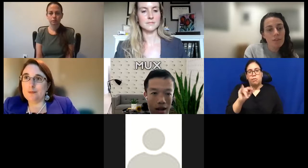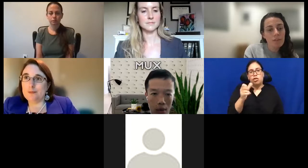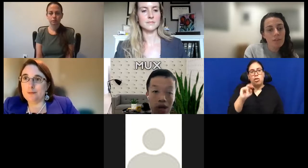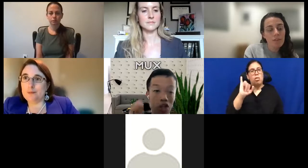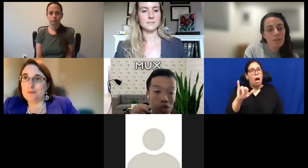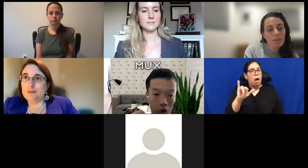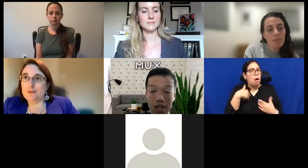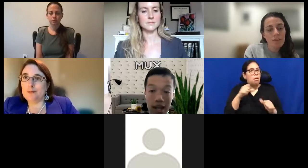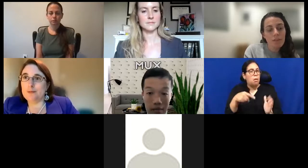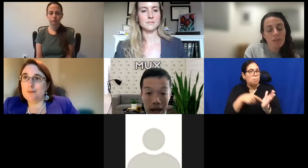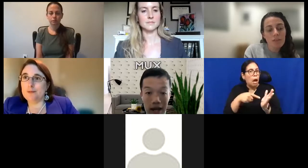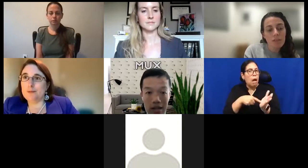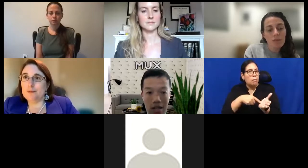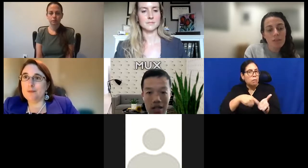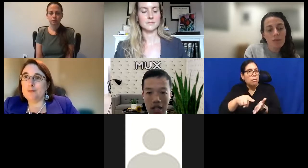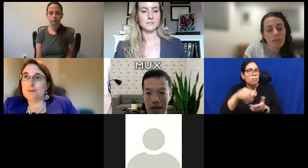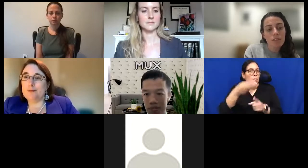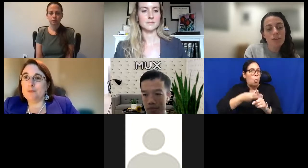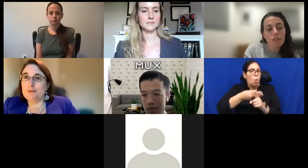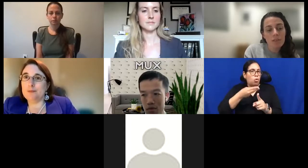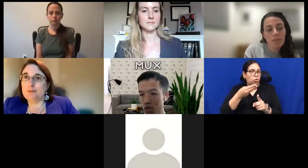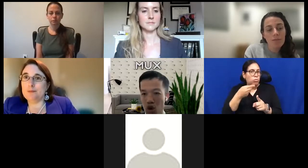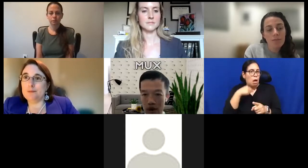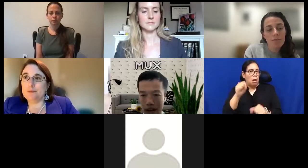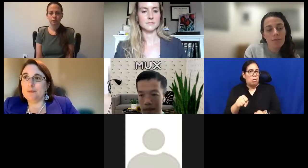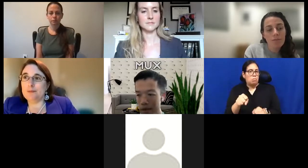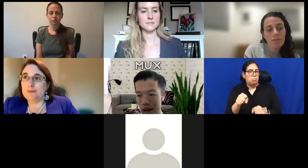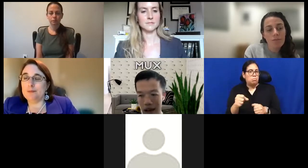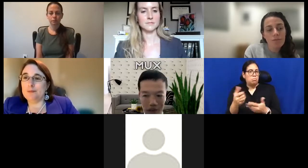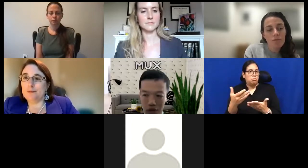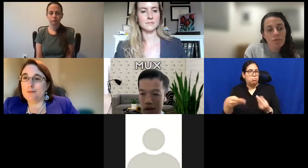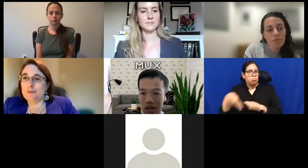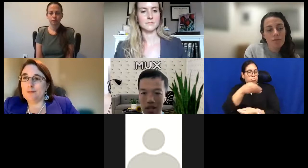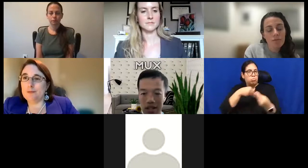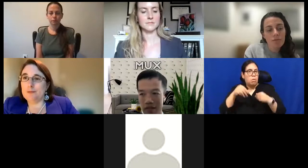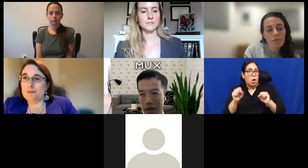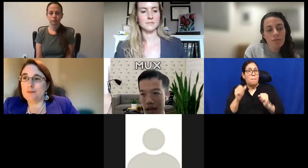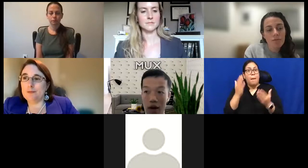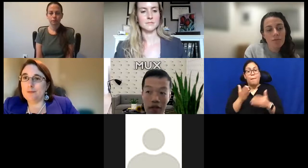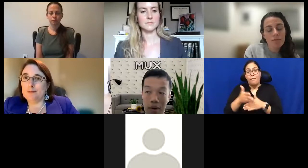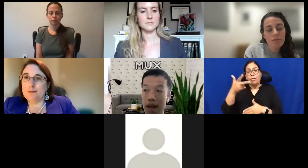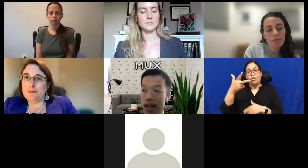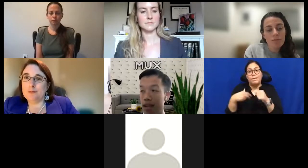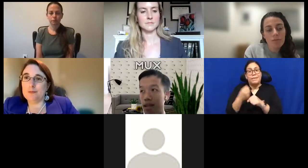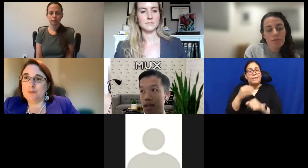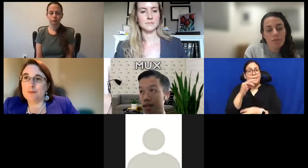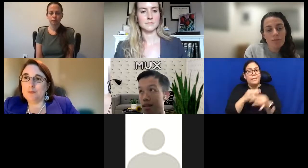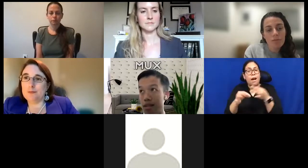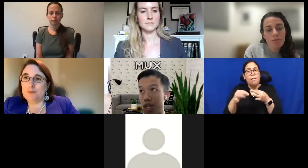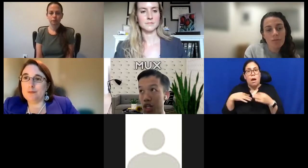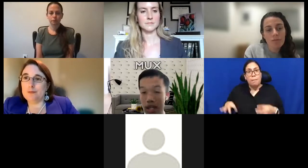afford and a mortgage towards that I could make, such that over time, after 3 years, instead of being out of